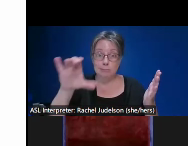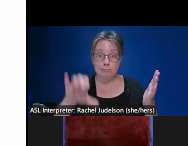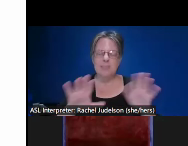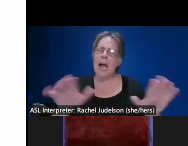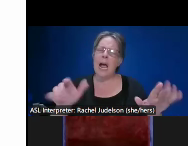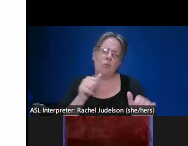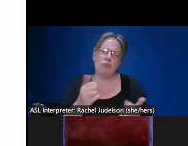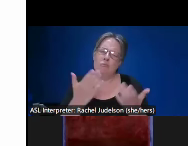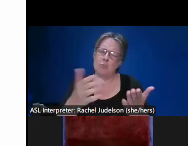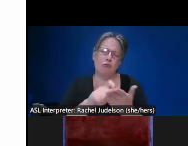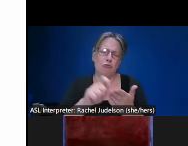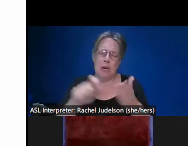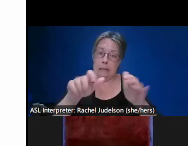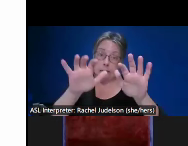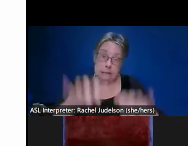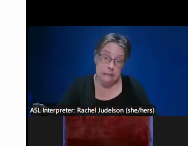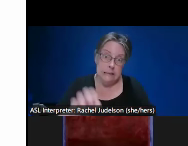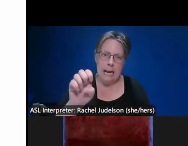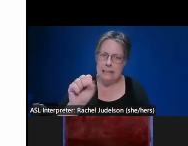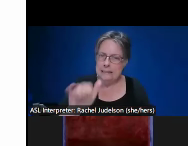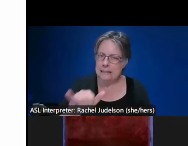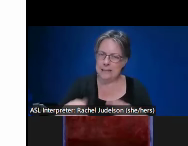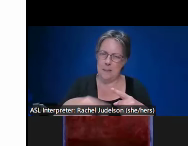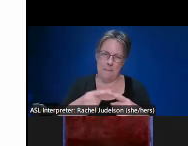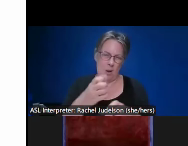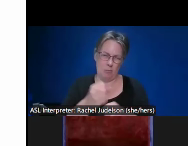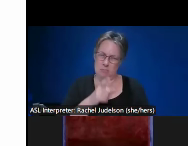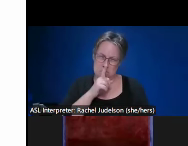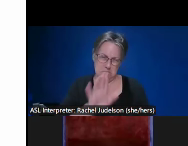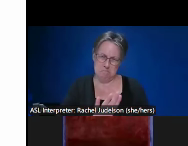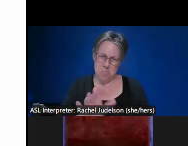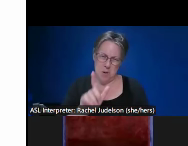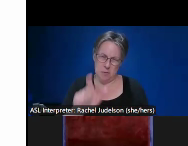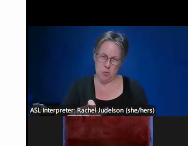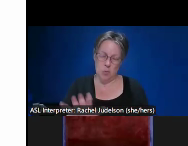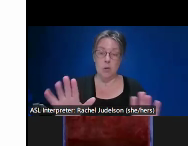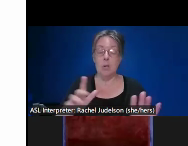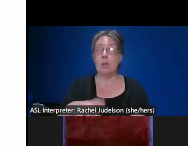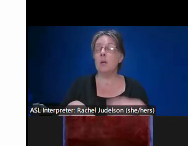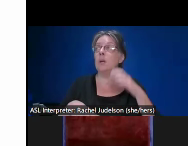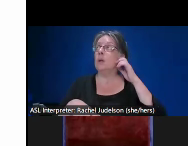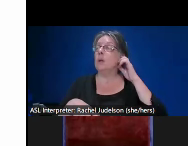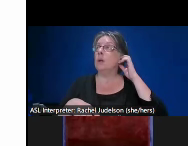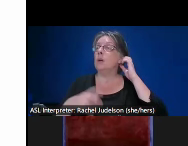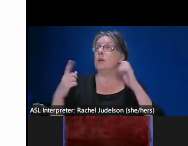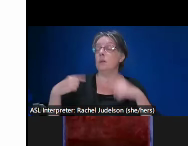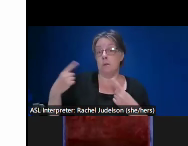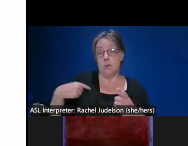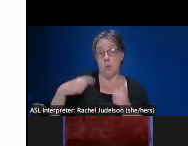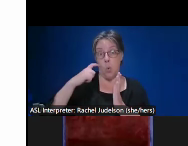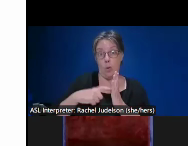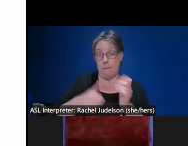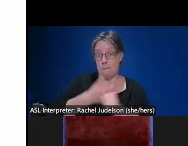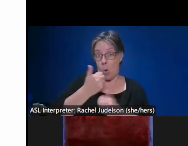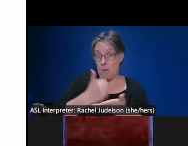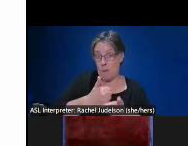essays about the abstract. The most helpful comments we found are the ones that begin with